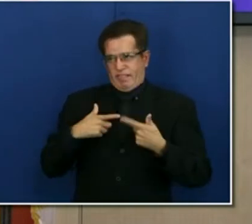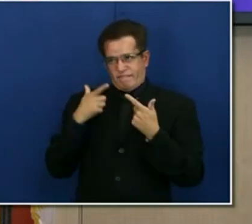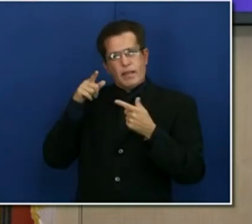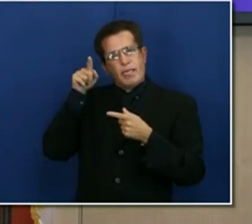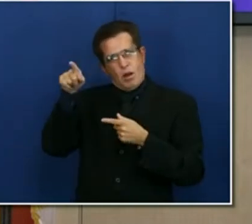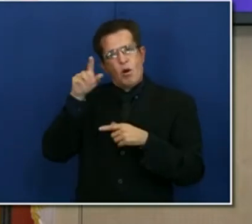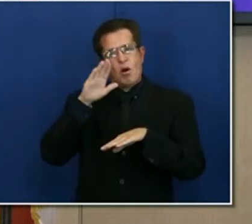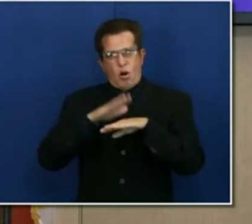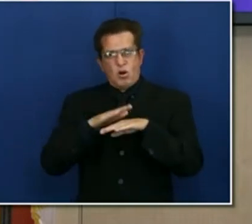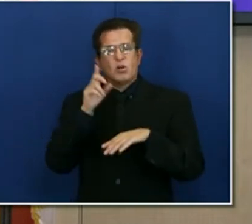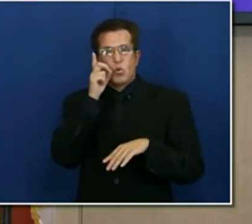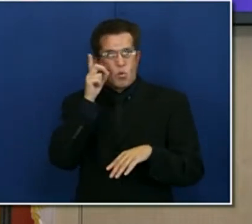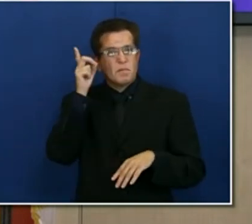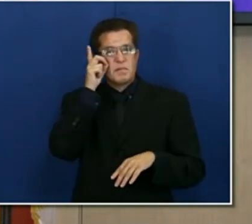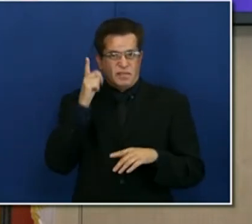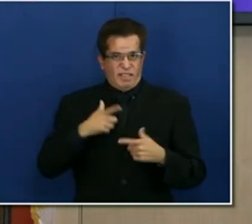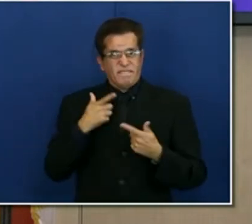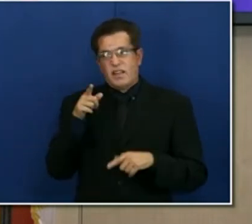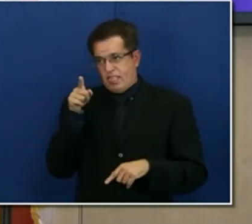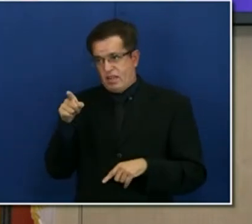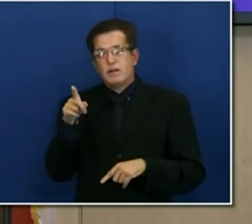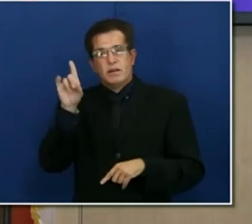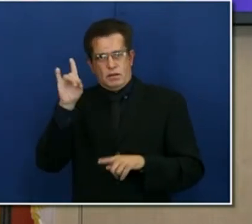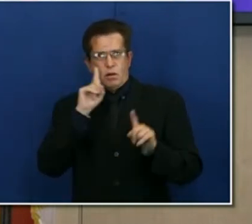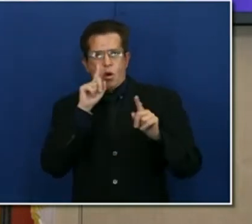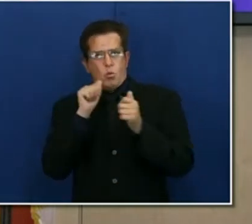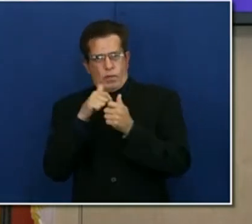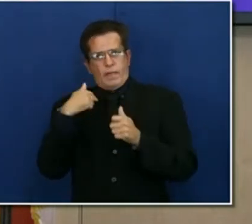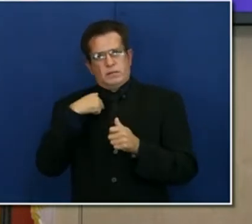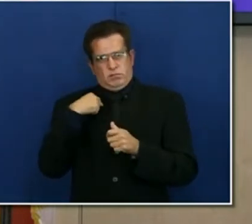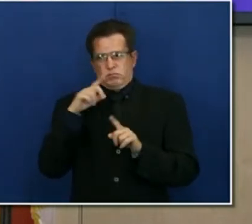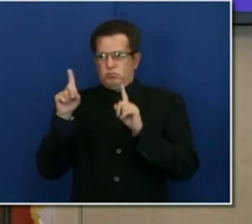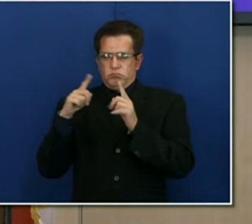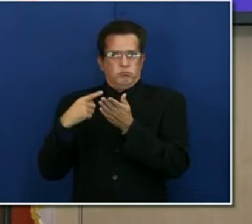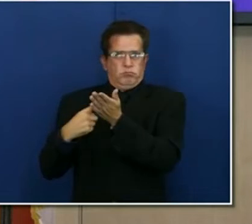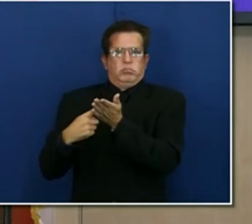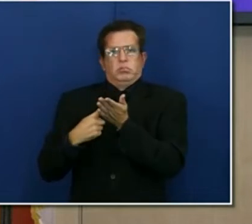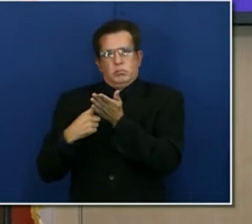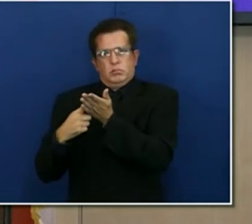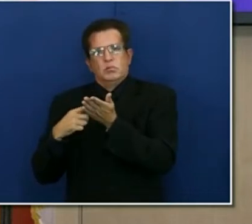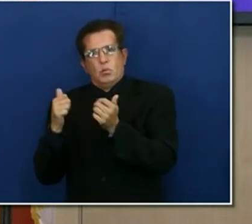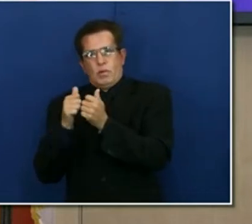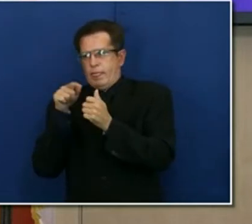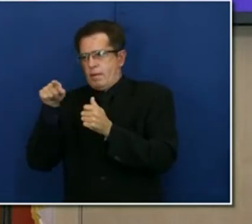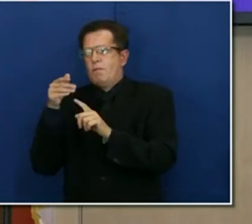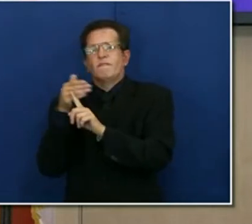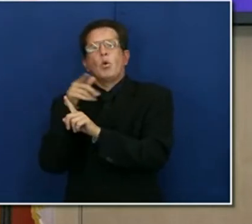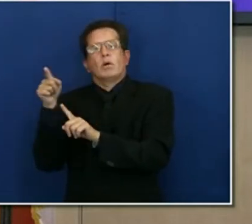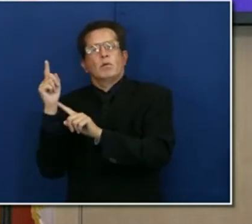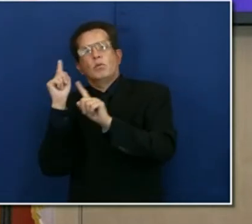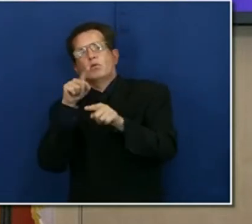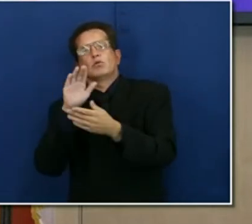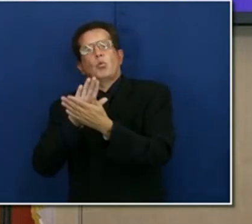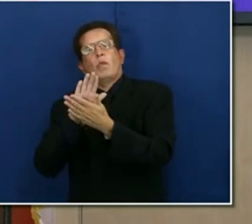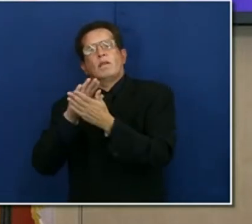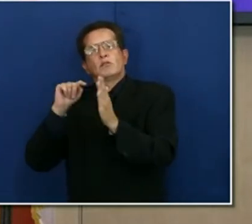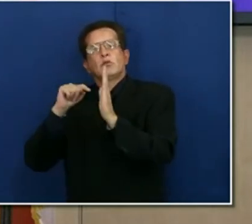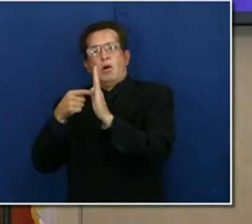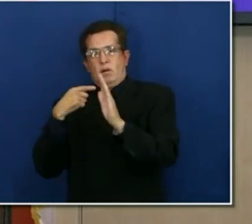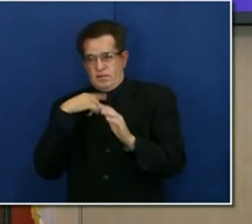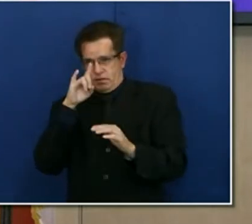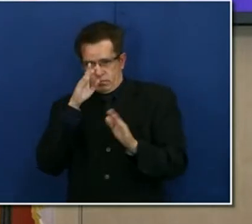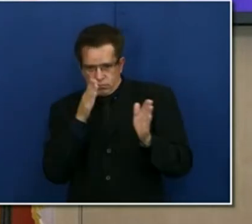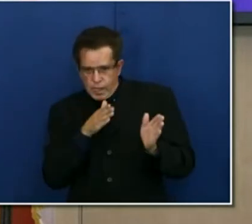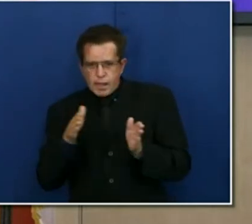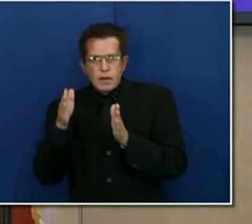dormitories. They actually met with us before their students returned, and we went over their plans